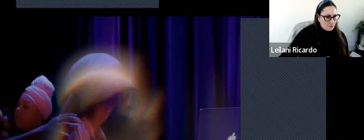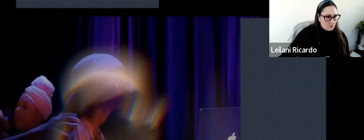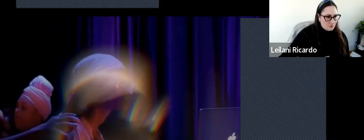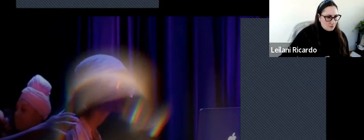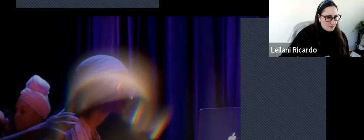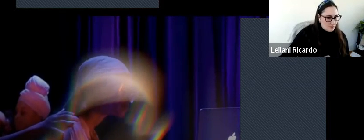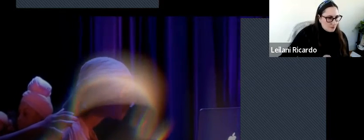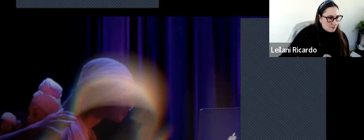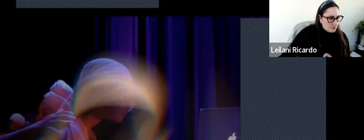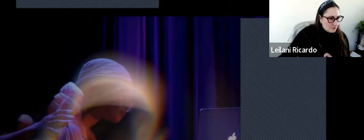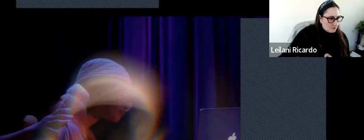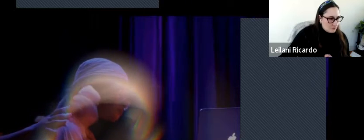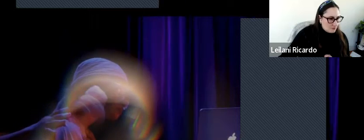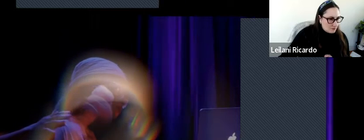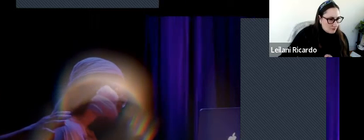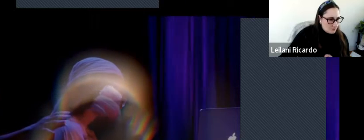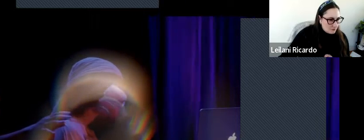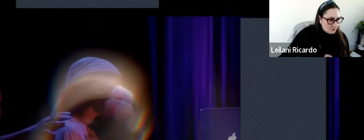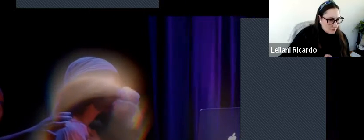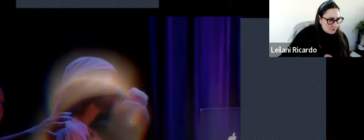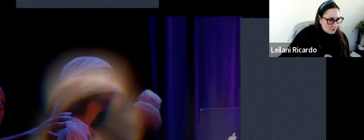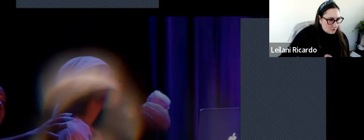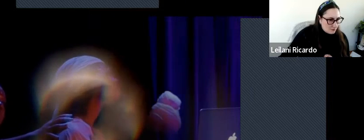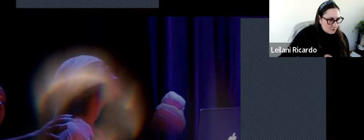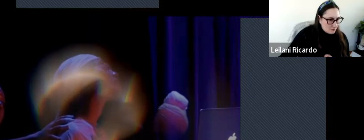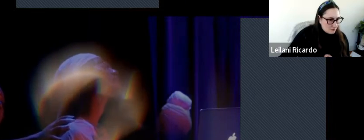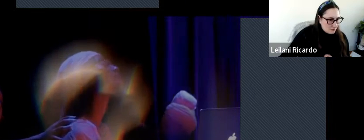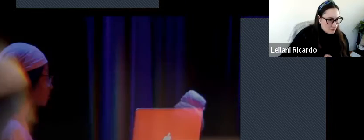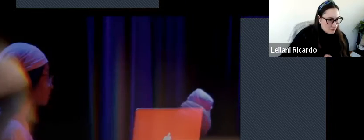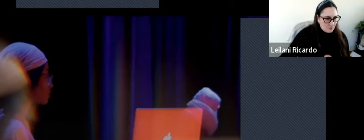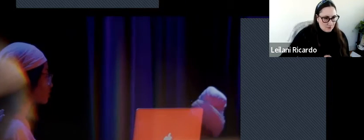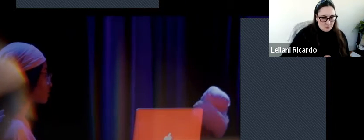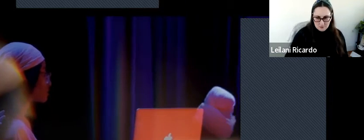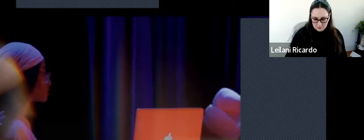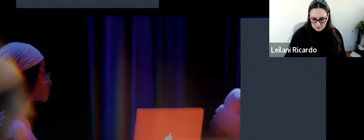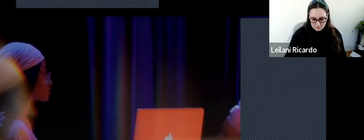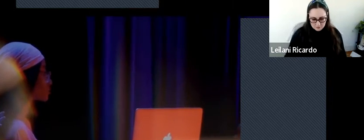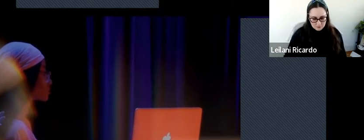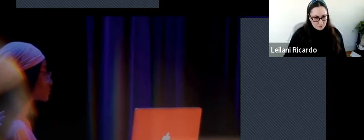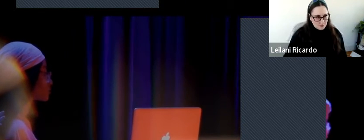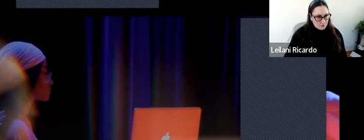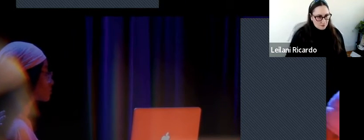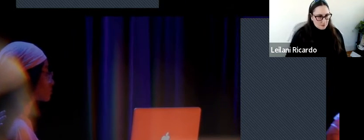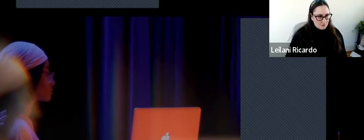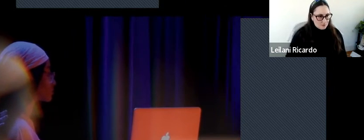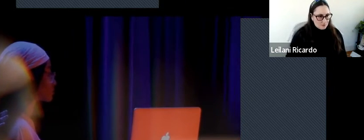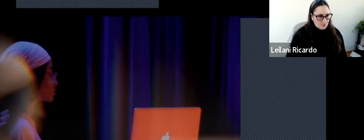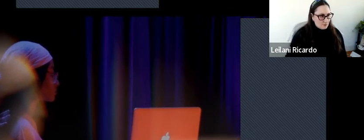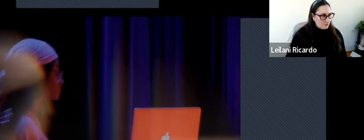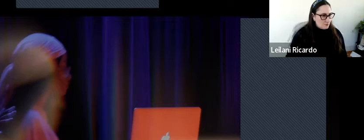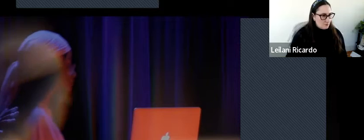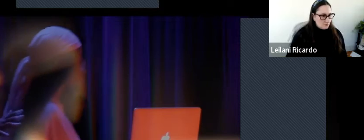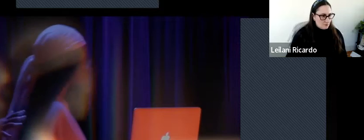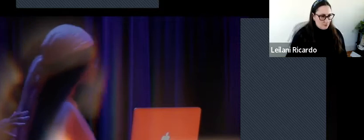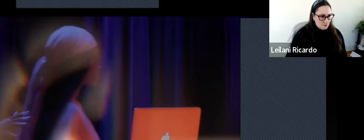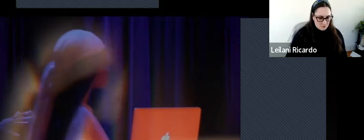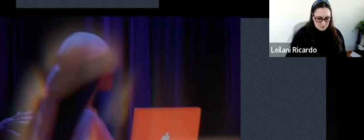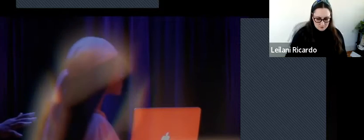And remember, desire for control renders you powerless. Surrender like sand slipping through an hourglass.